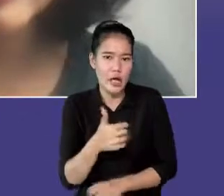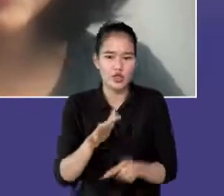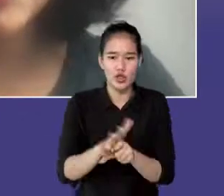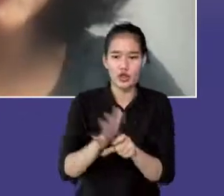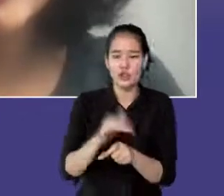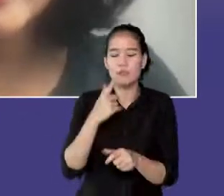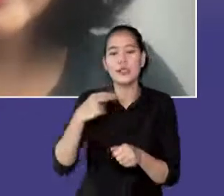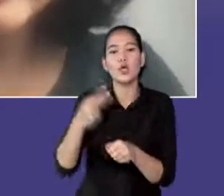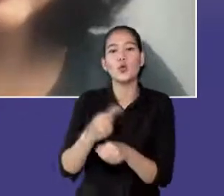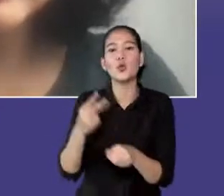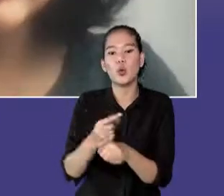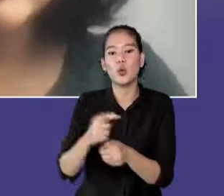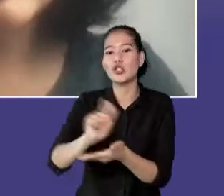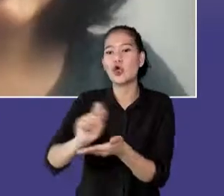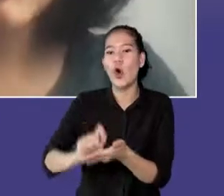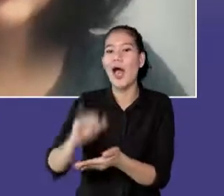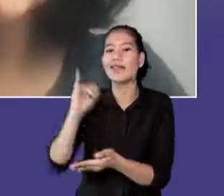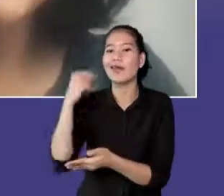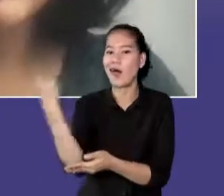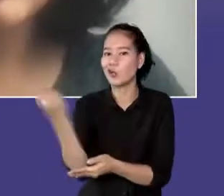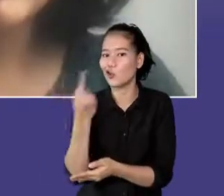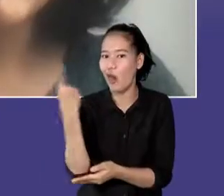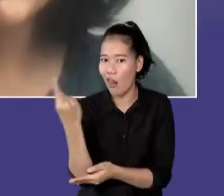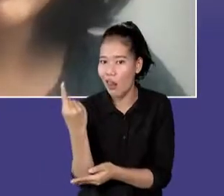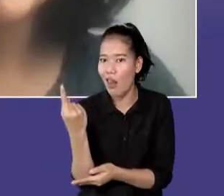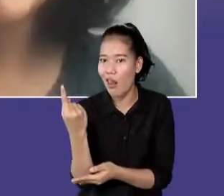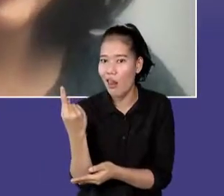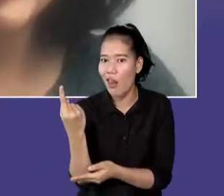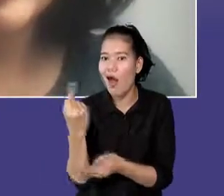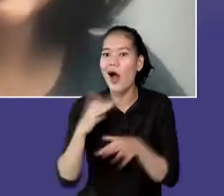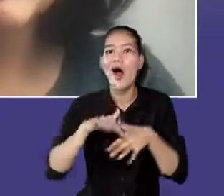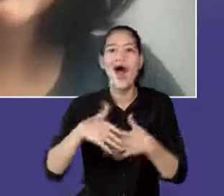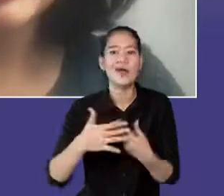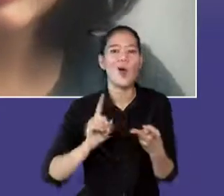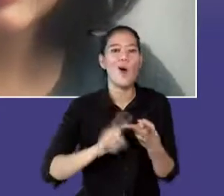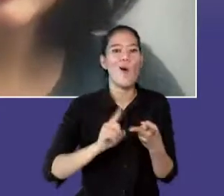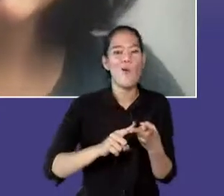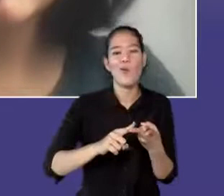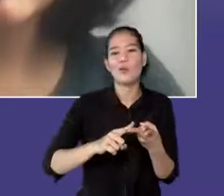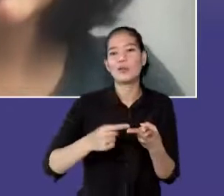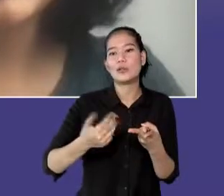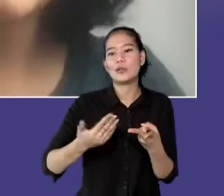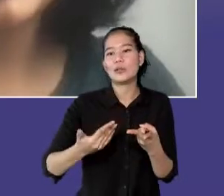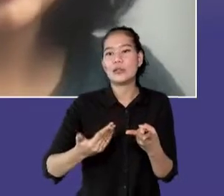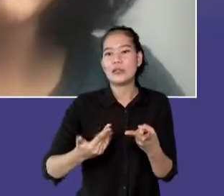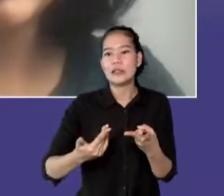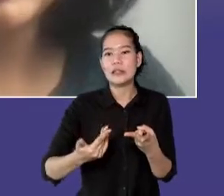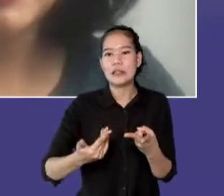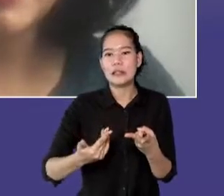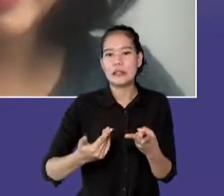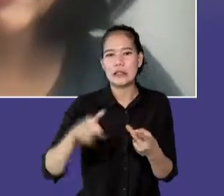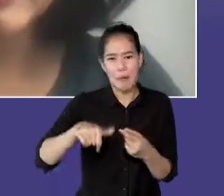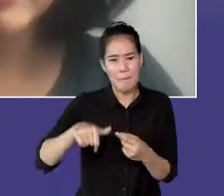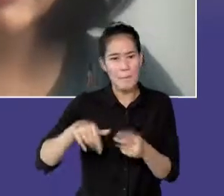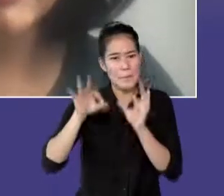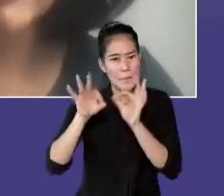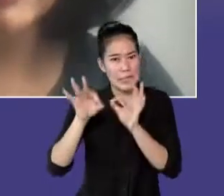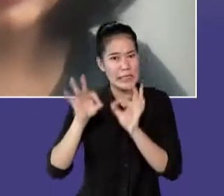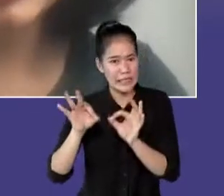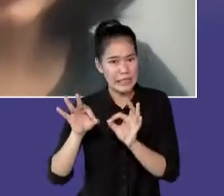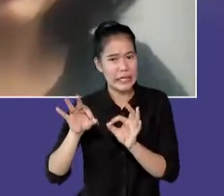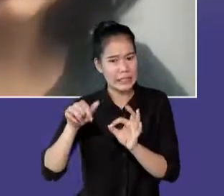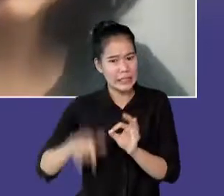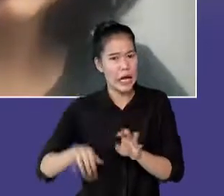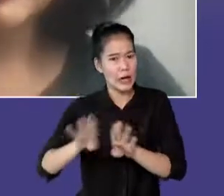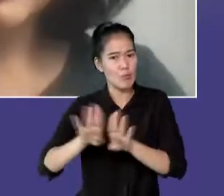Would like to know as the rollout for new academic year in July will be open for